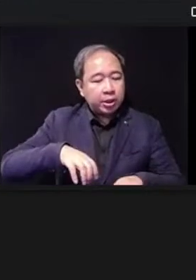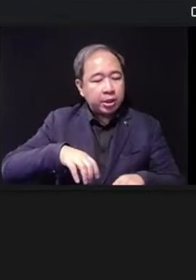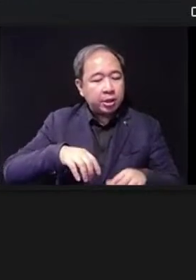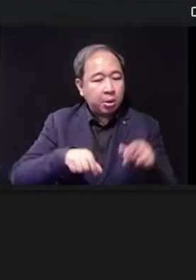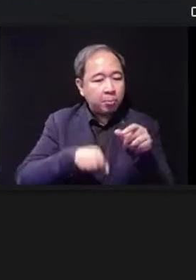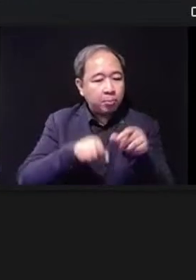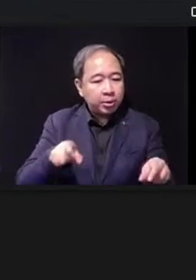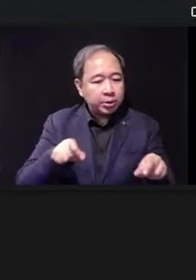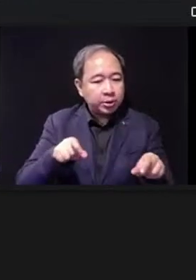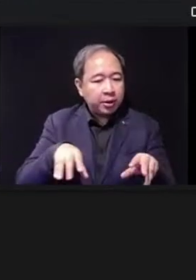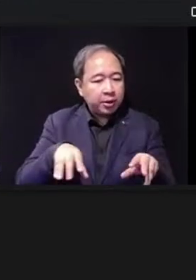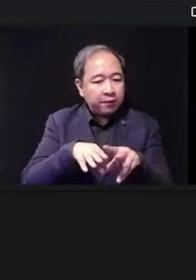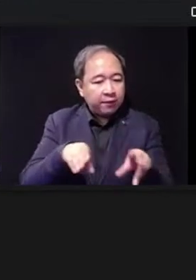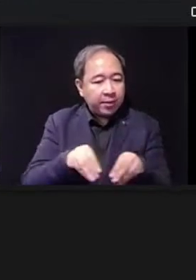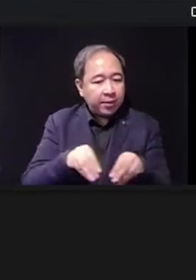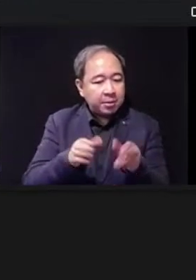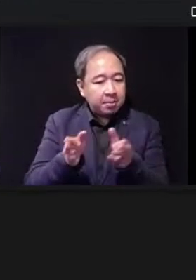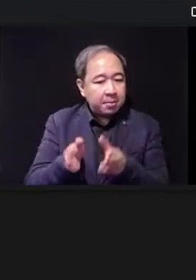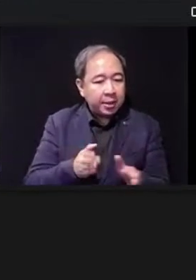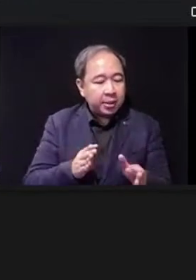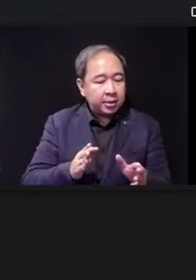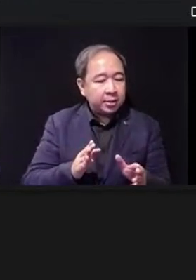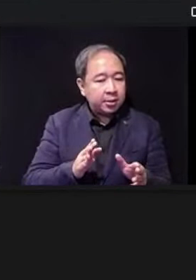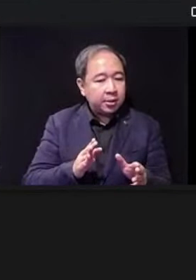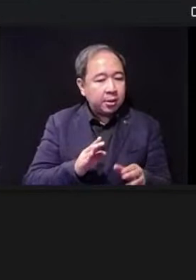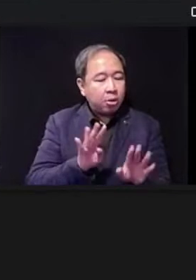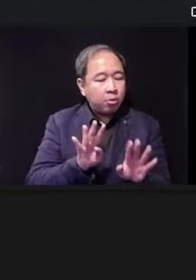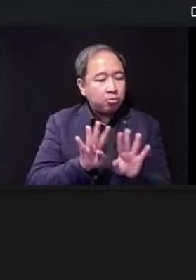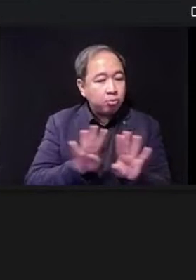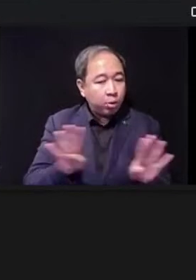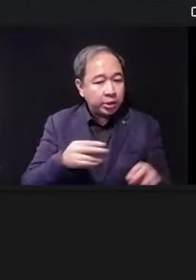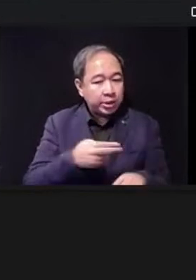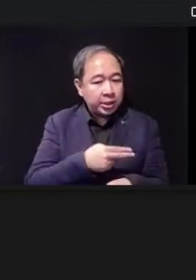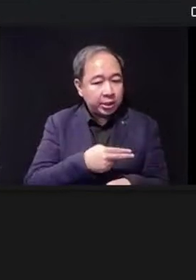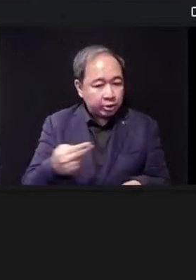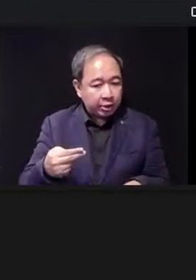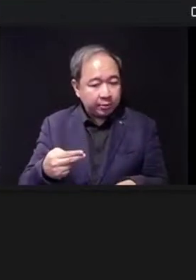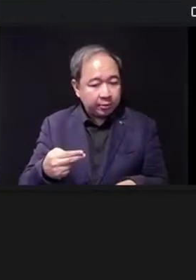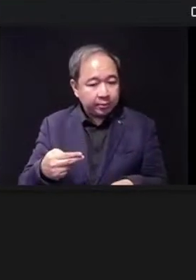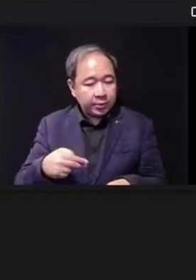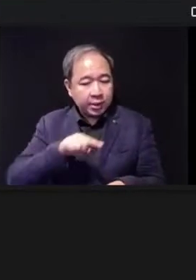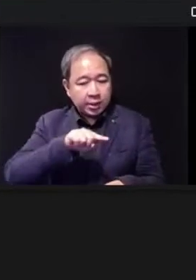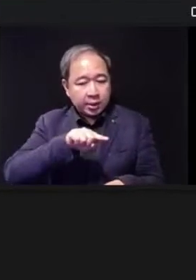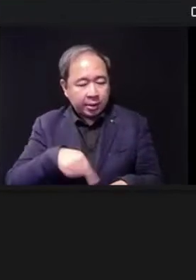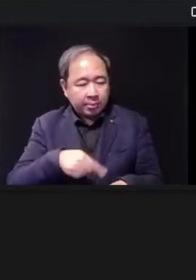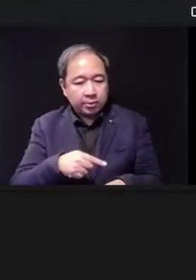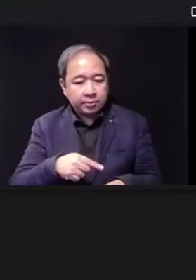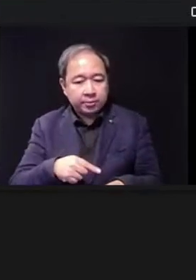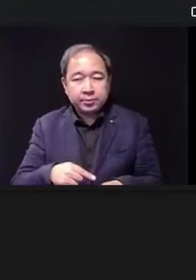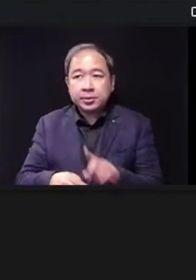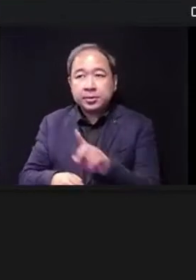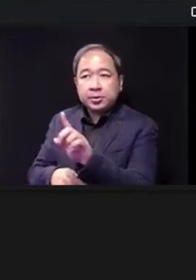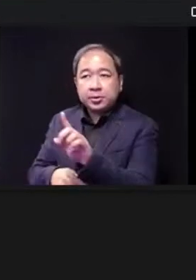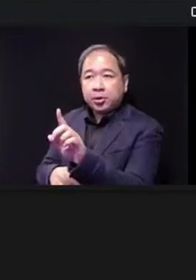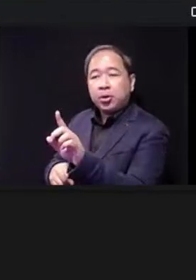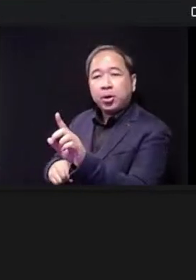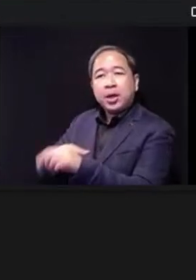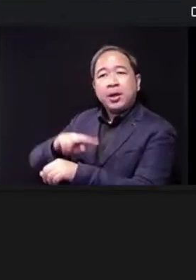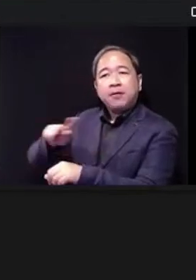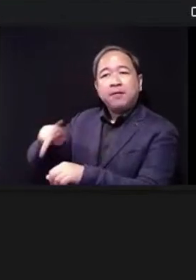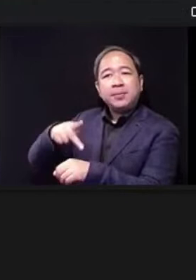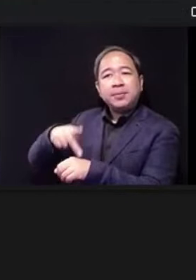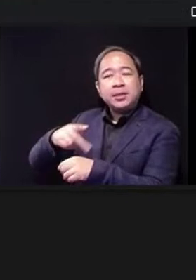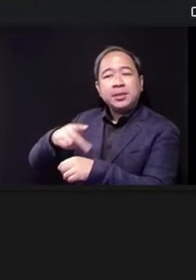of Indonesia, comma, the Commission on Population and Development. of Distinguished the delegate Philippines. from the Philippines,